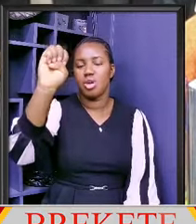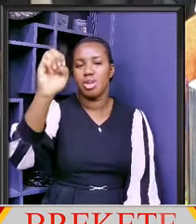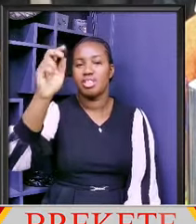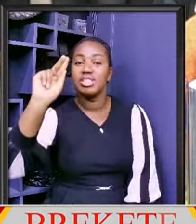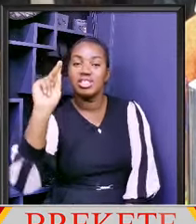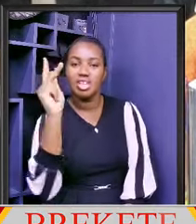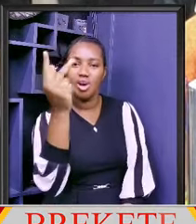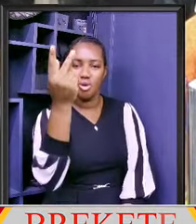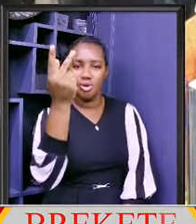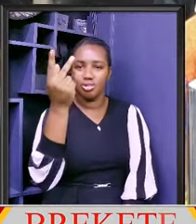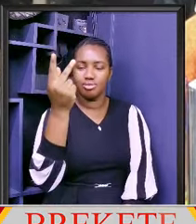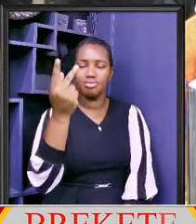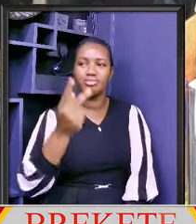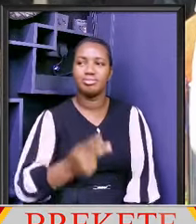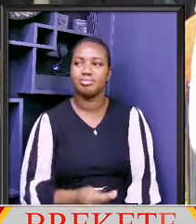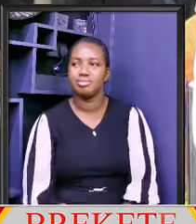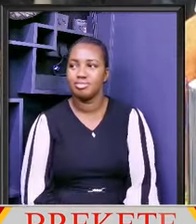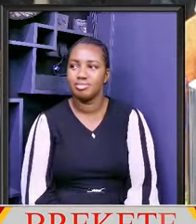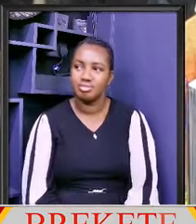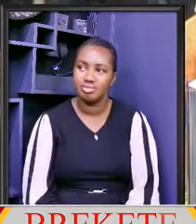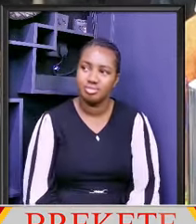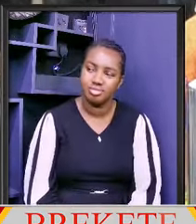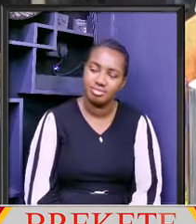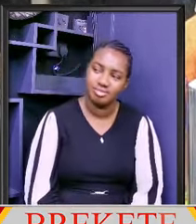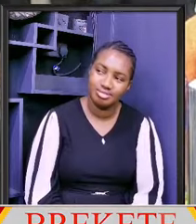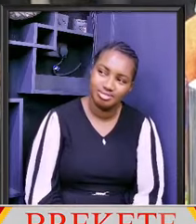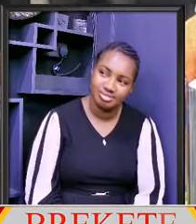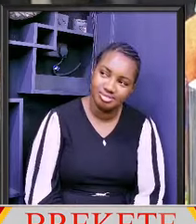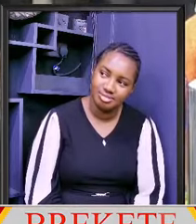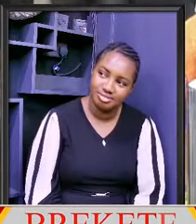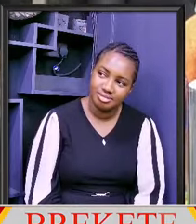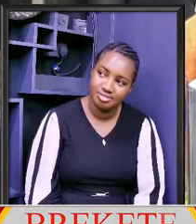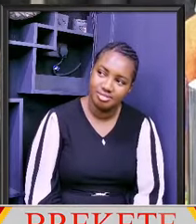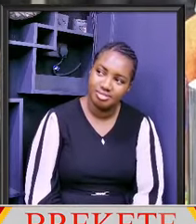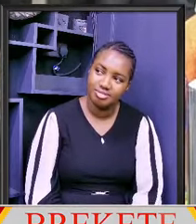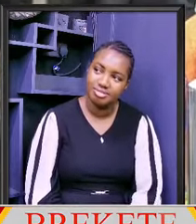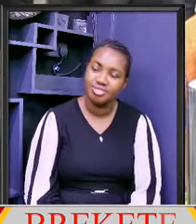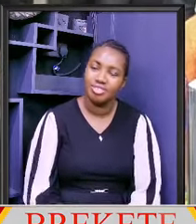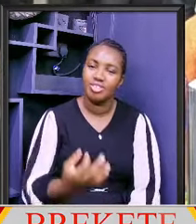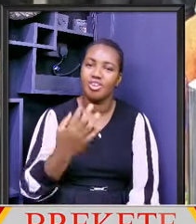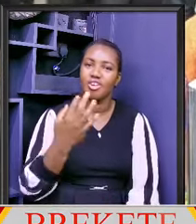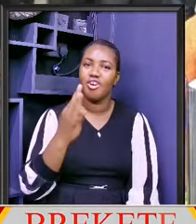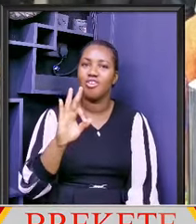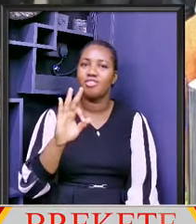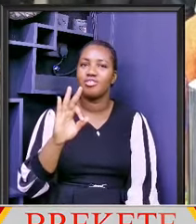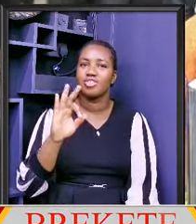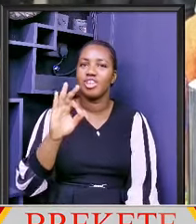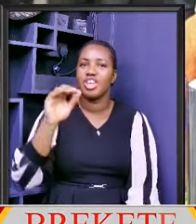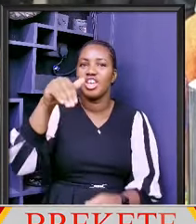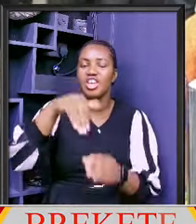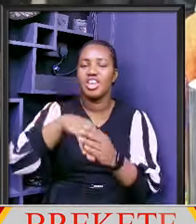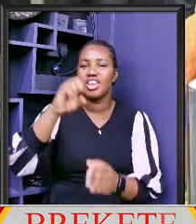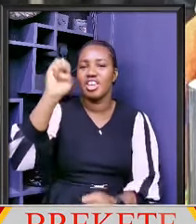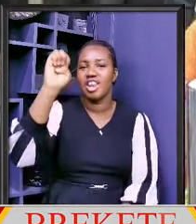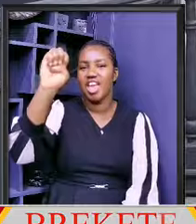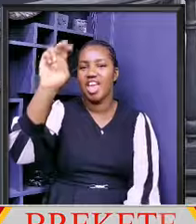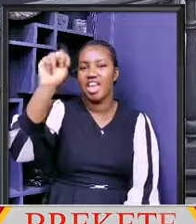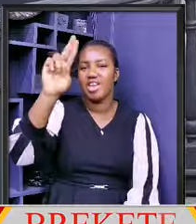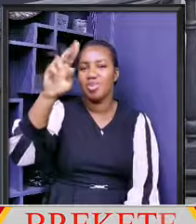Ezedorama Nkembu Nikemunko in Isuzu local government area, Enugu State.